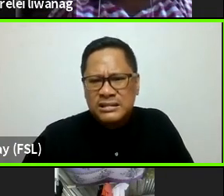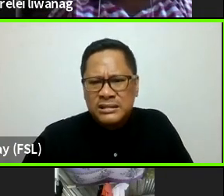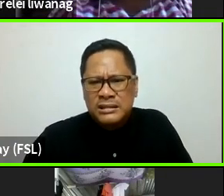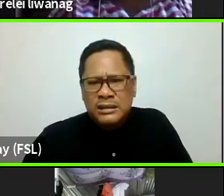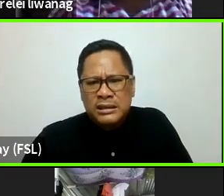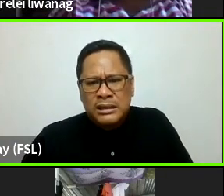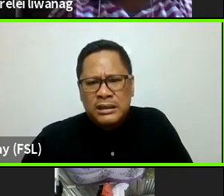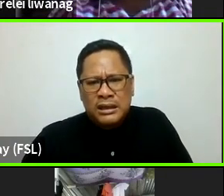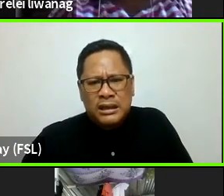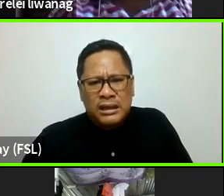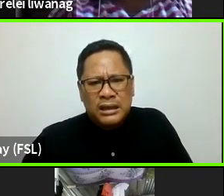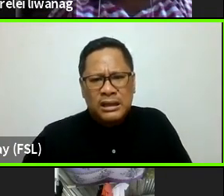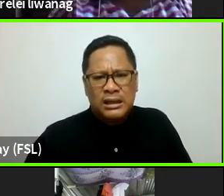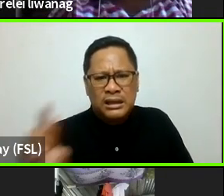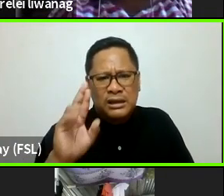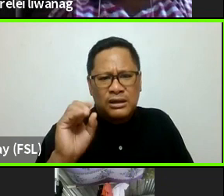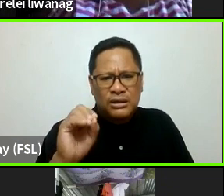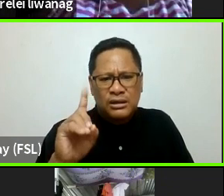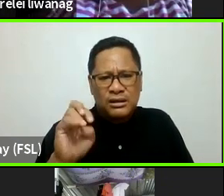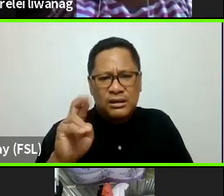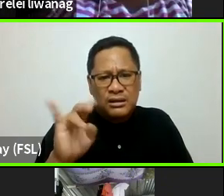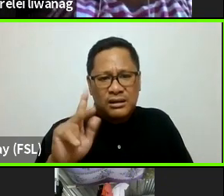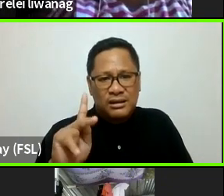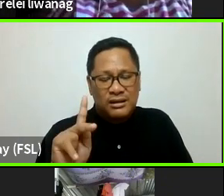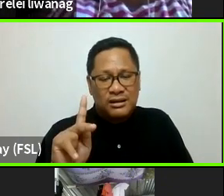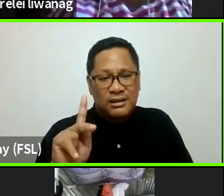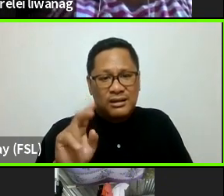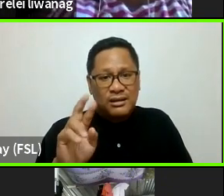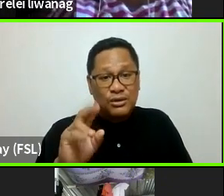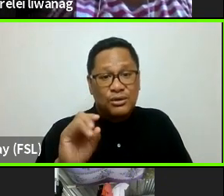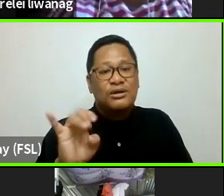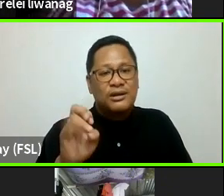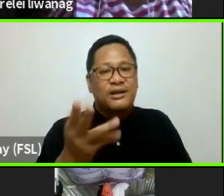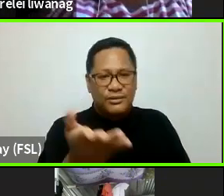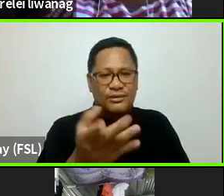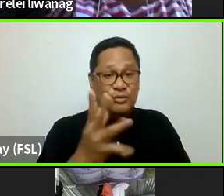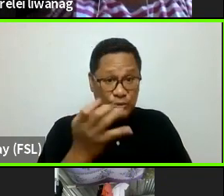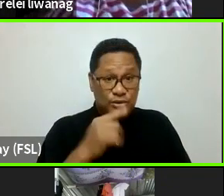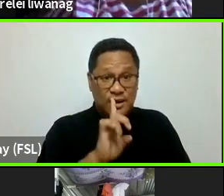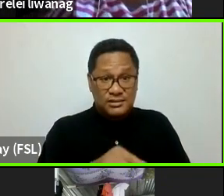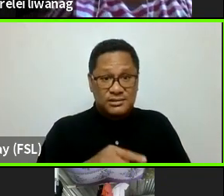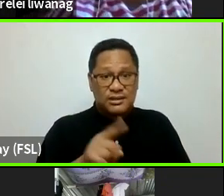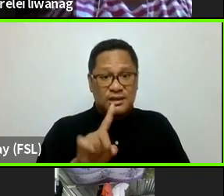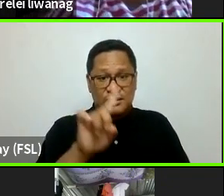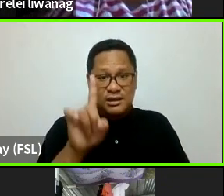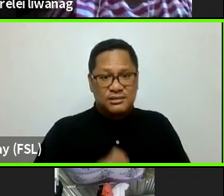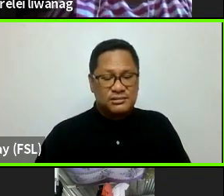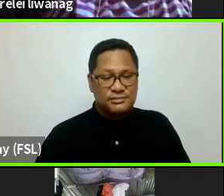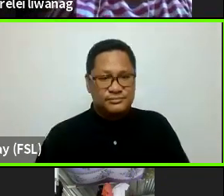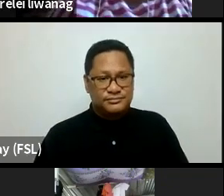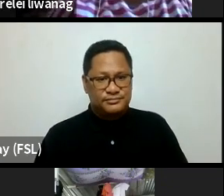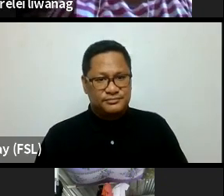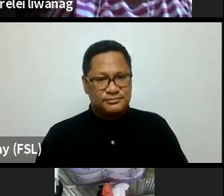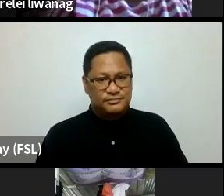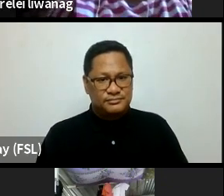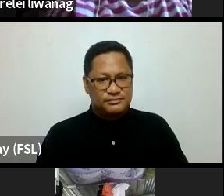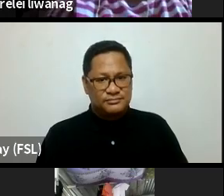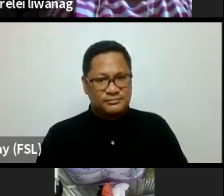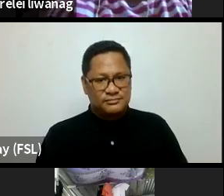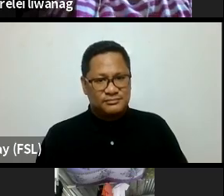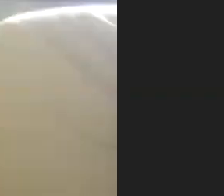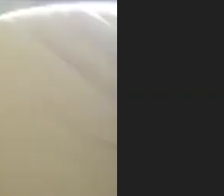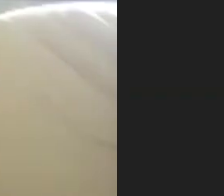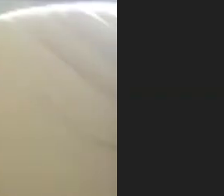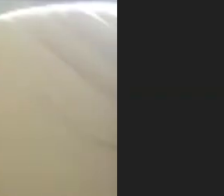Si Roderick? Roderick? Hello. Yes. Okay, Roderick, gusto mo sagutin yung tanong? Sige, go ahead, Roderick.